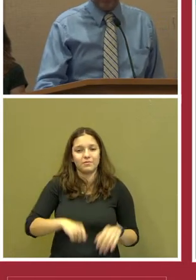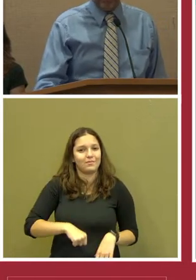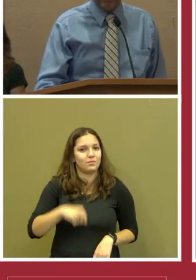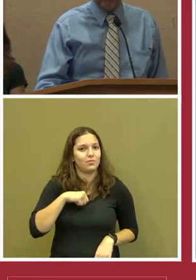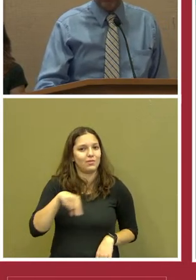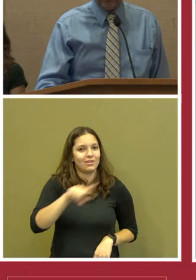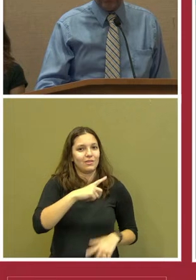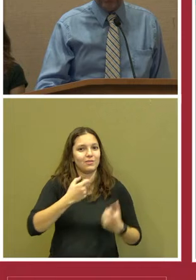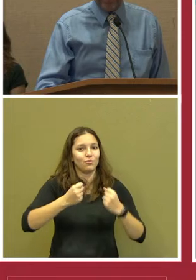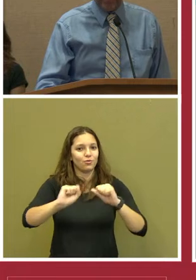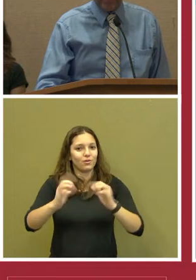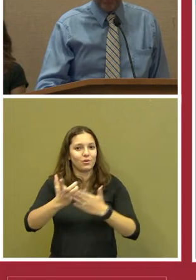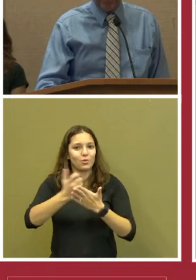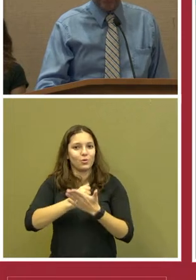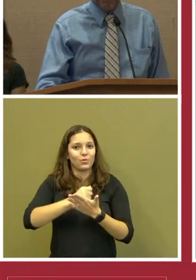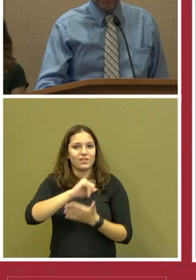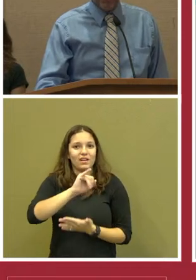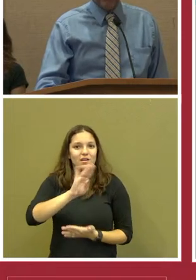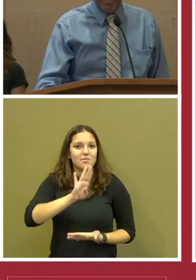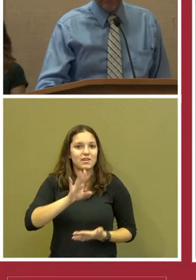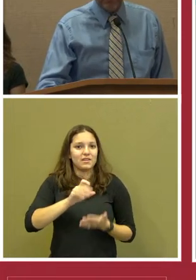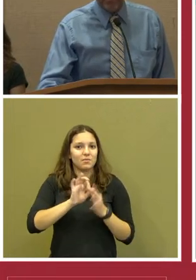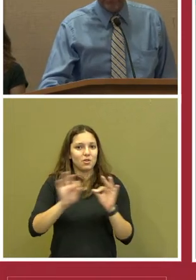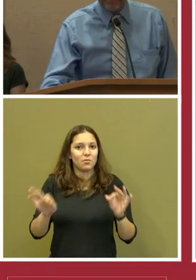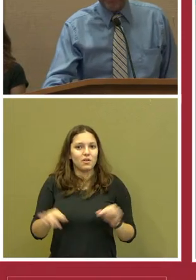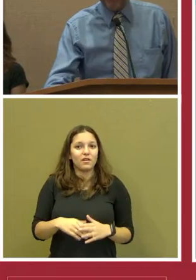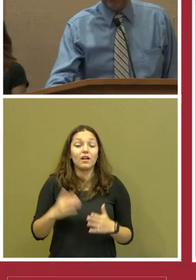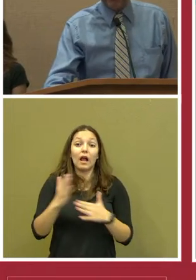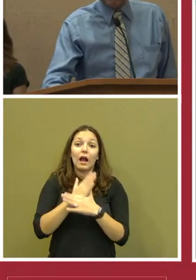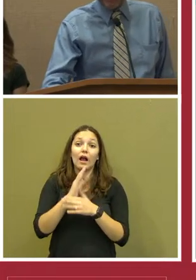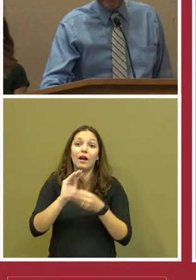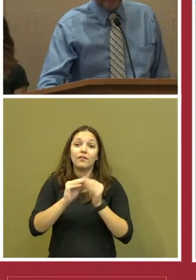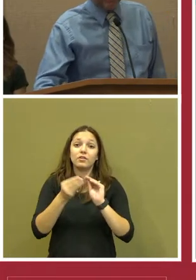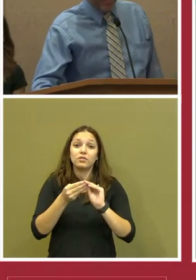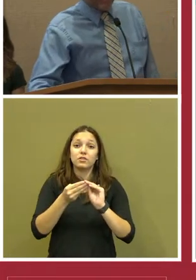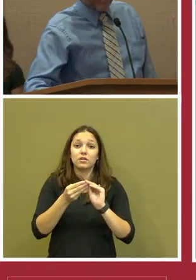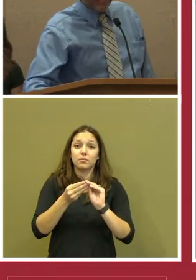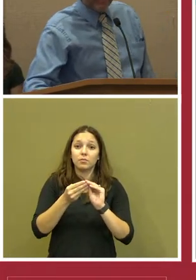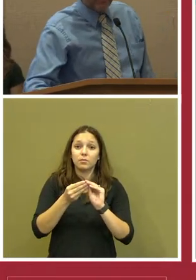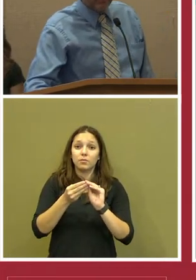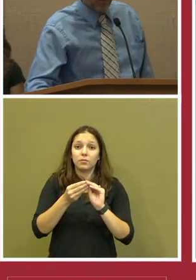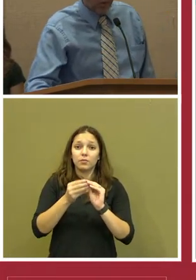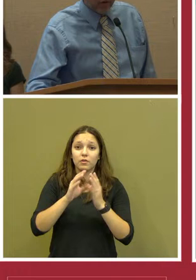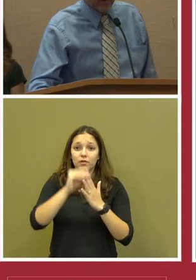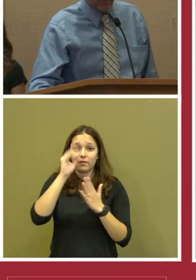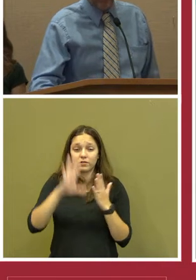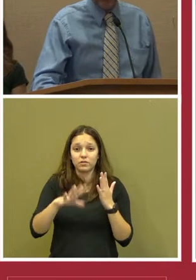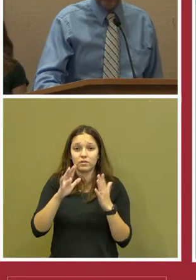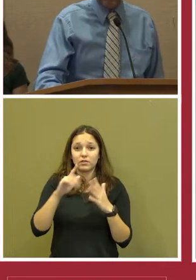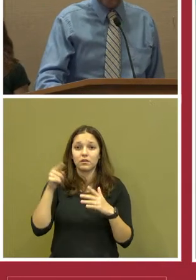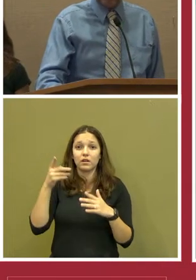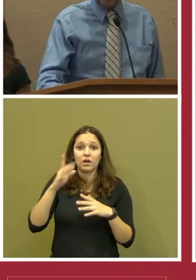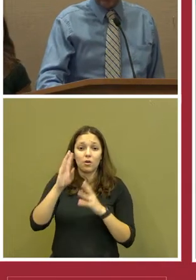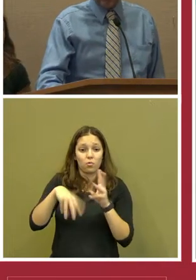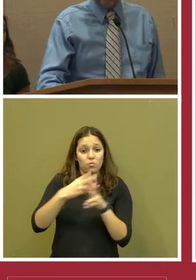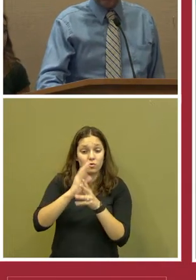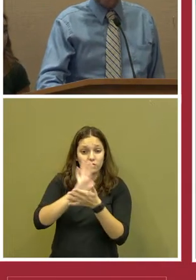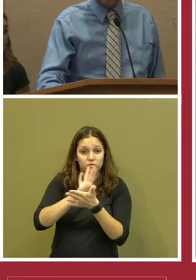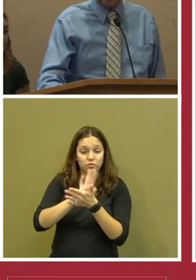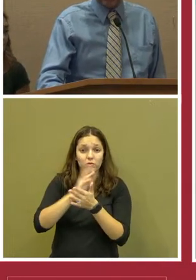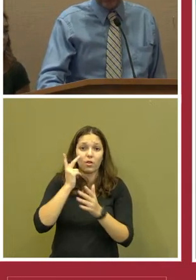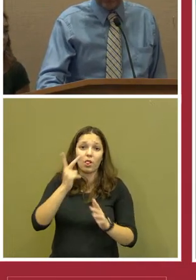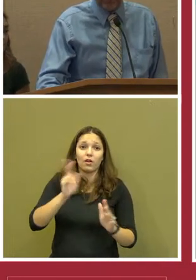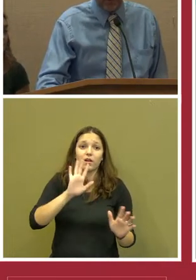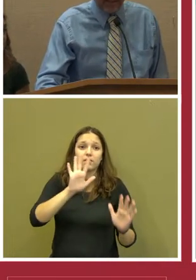going to be trying to earn that IB diploma. The average number of IB diploma candidates at a world school, so if you look at all of